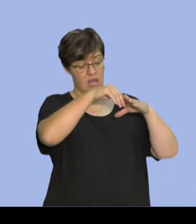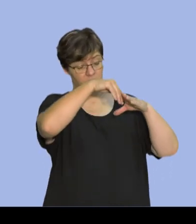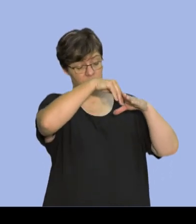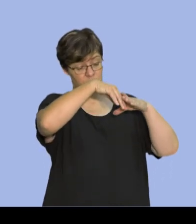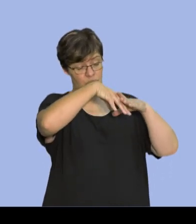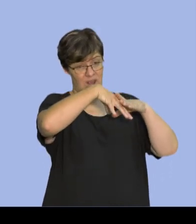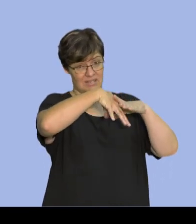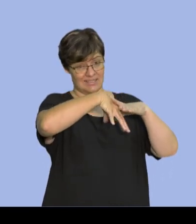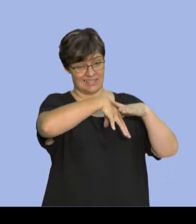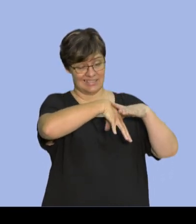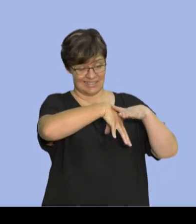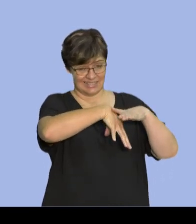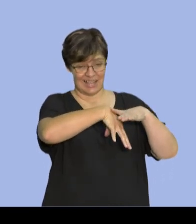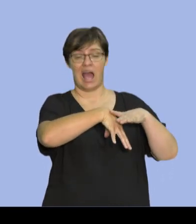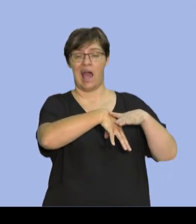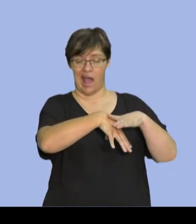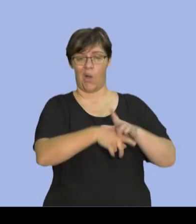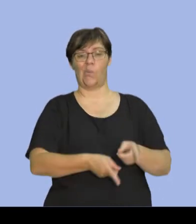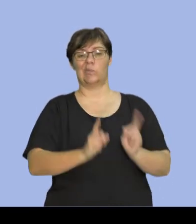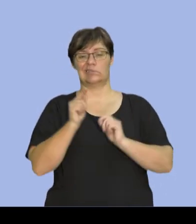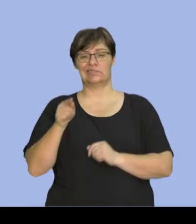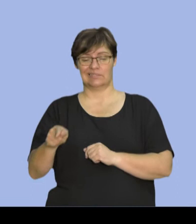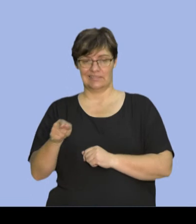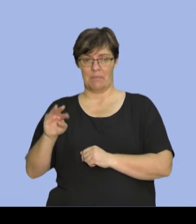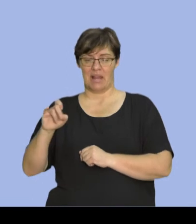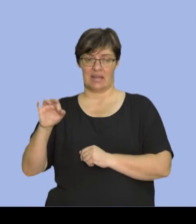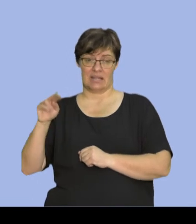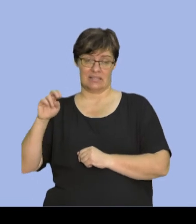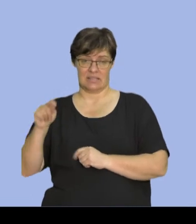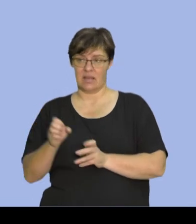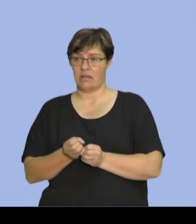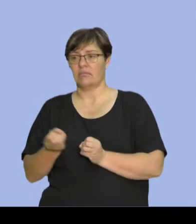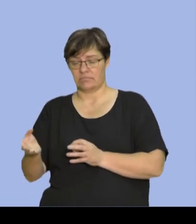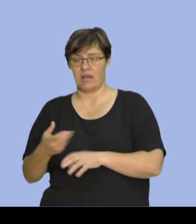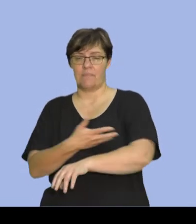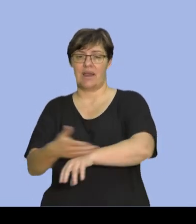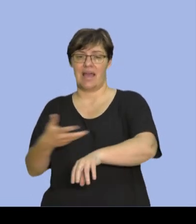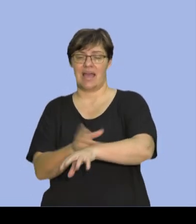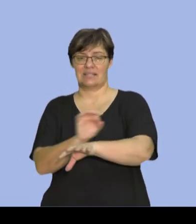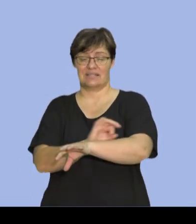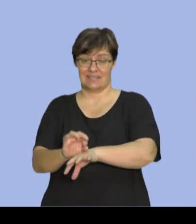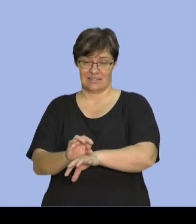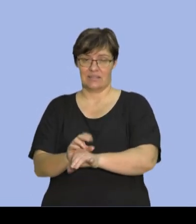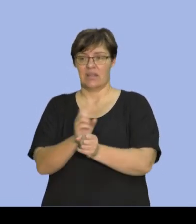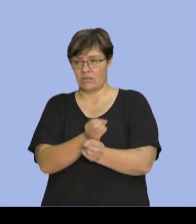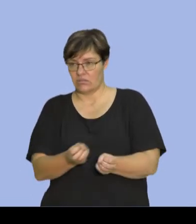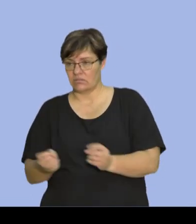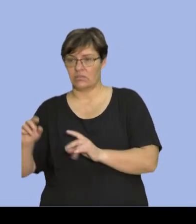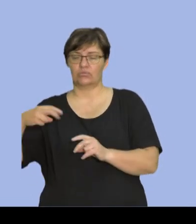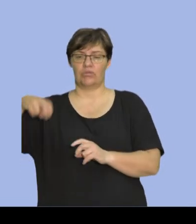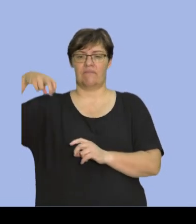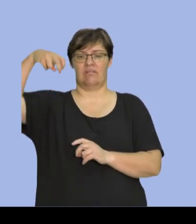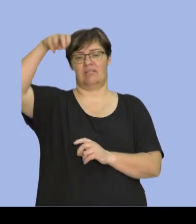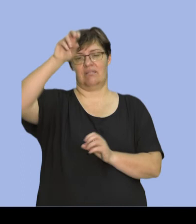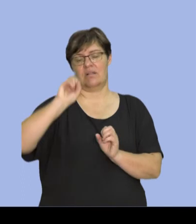they become malignant and they invade and pass on into blood capillaries. These will then travel